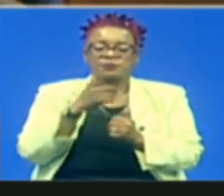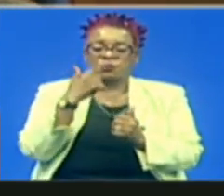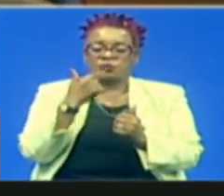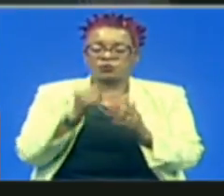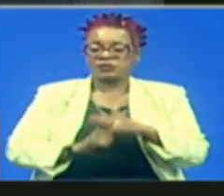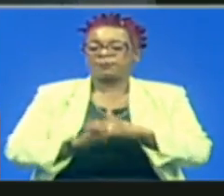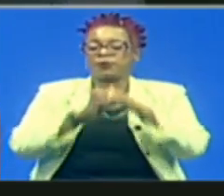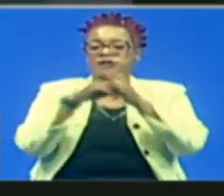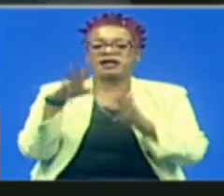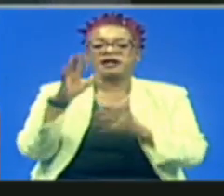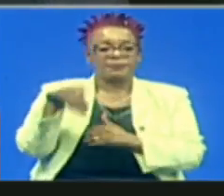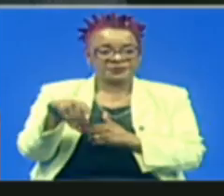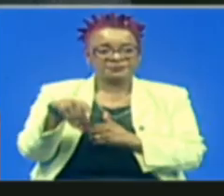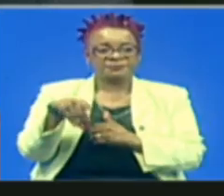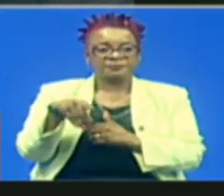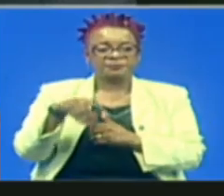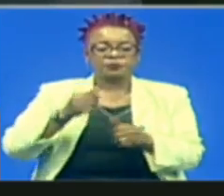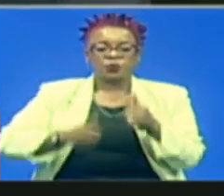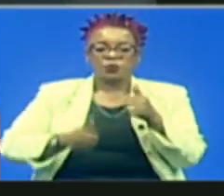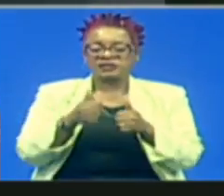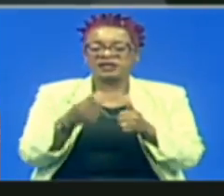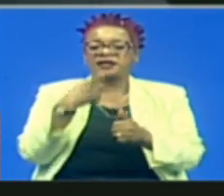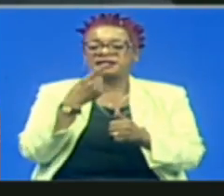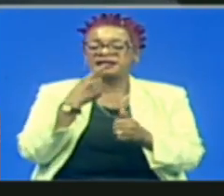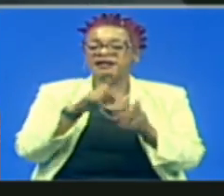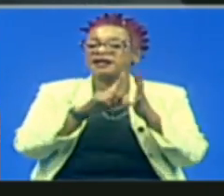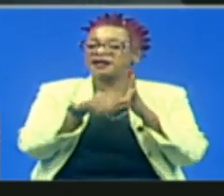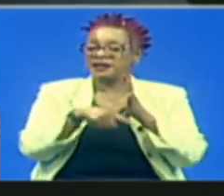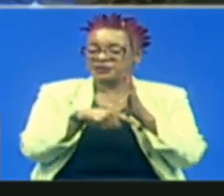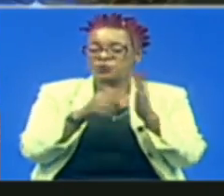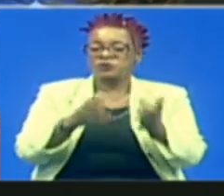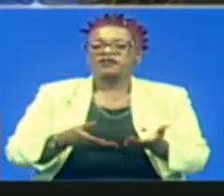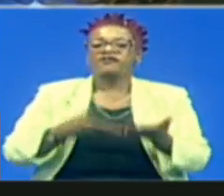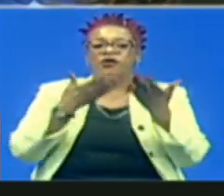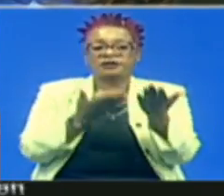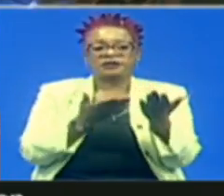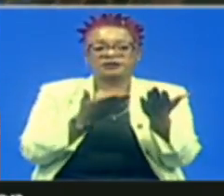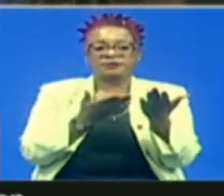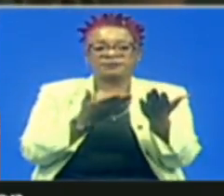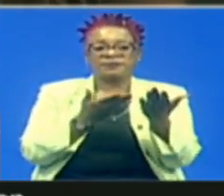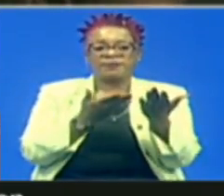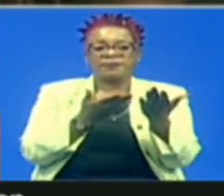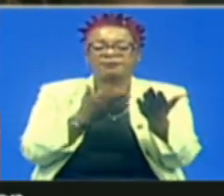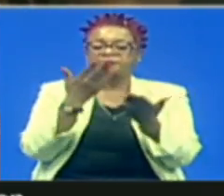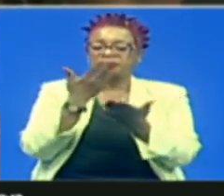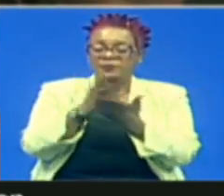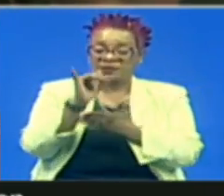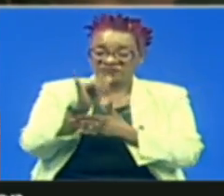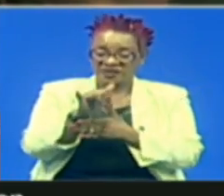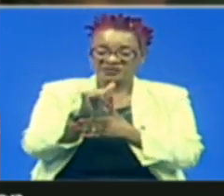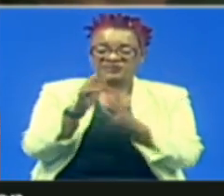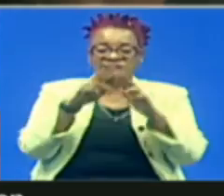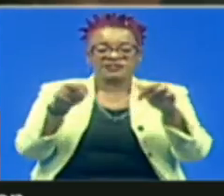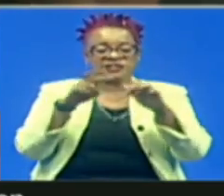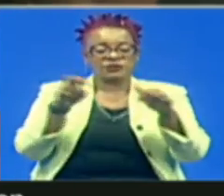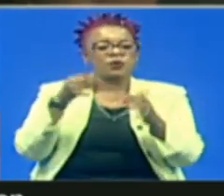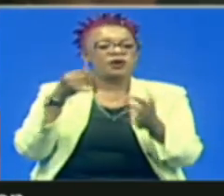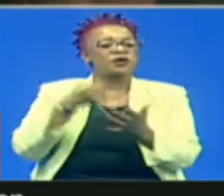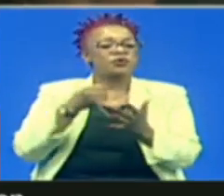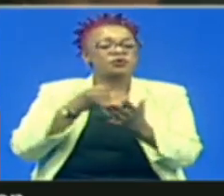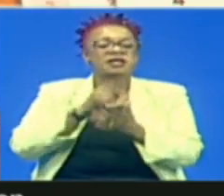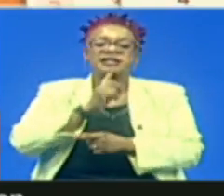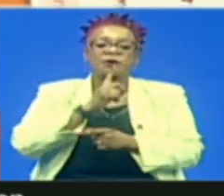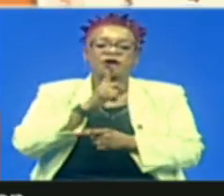deputy president, and which they said later was forwarded to. Part of its investigations will include the summoning of